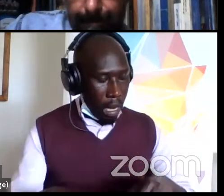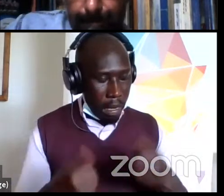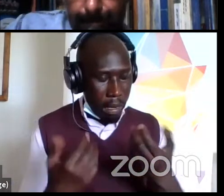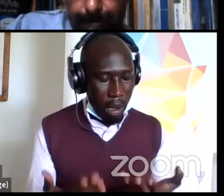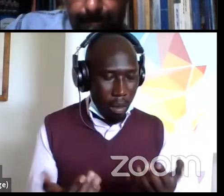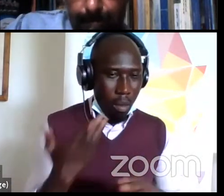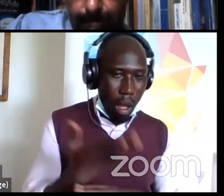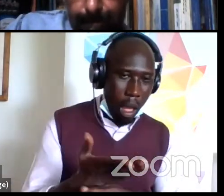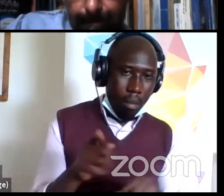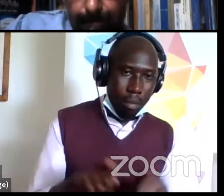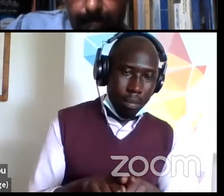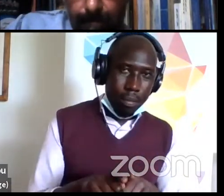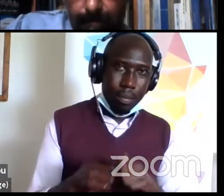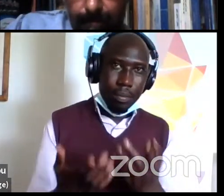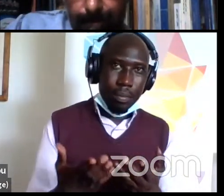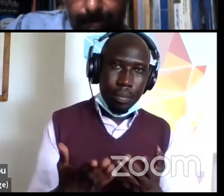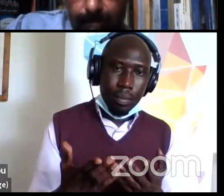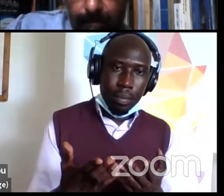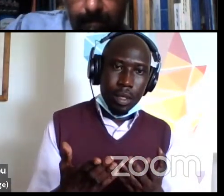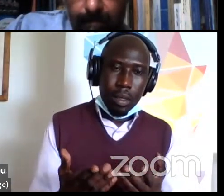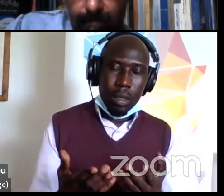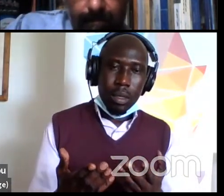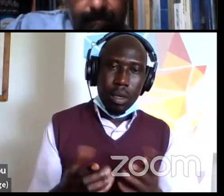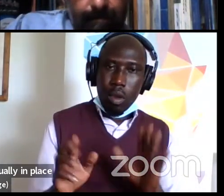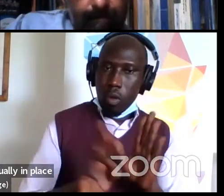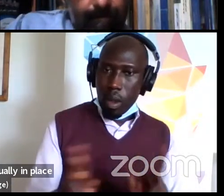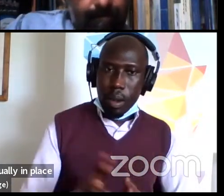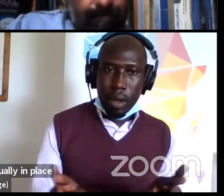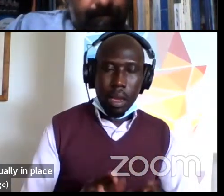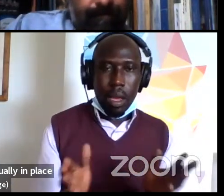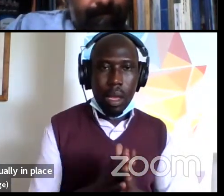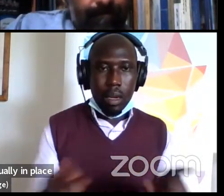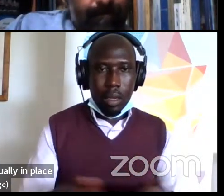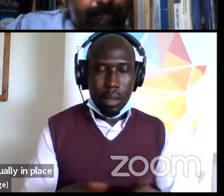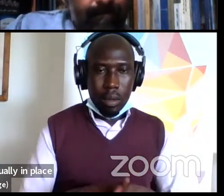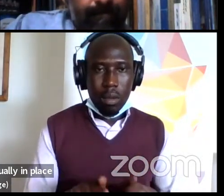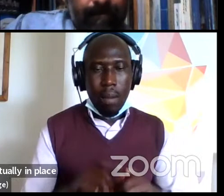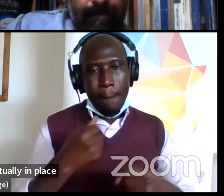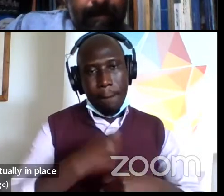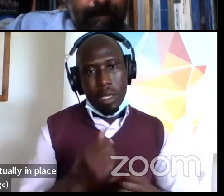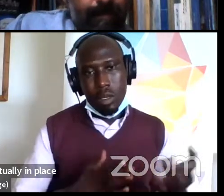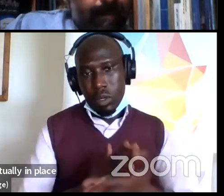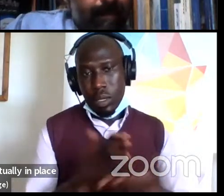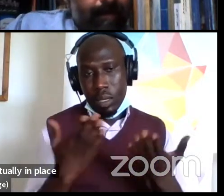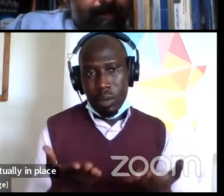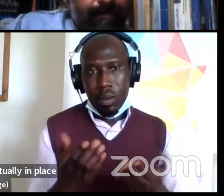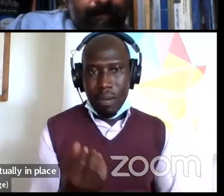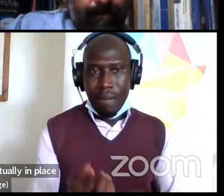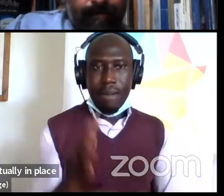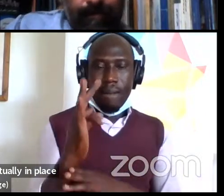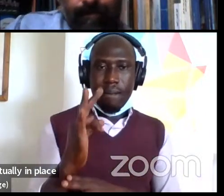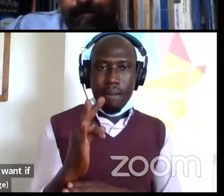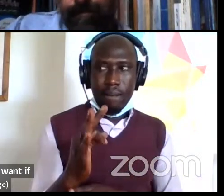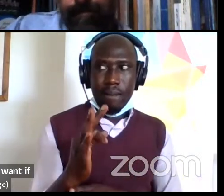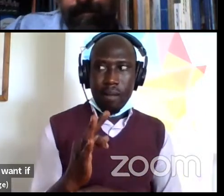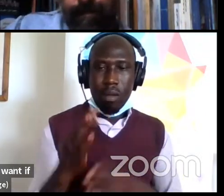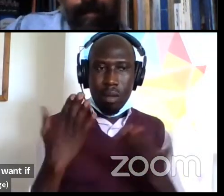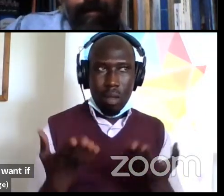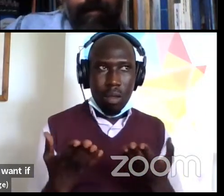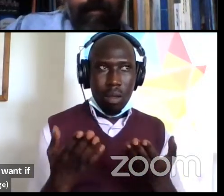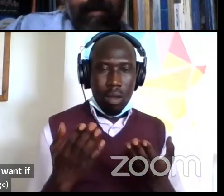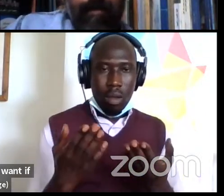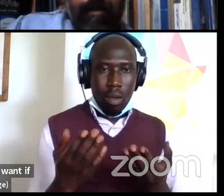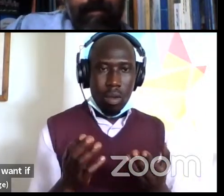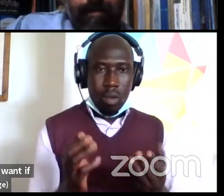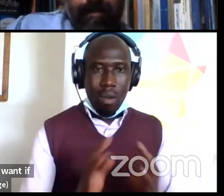have actually in place already, and make sure that if you go with the